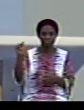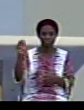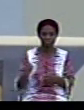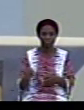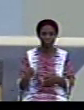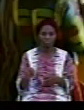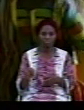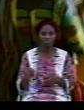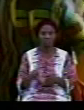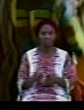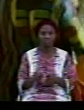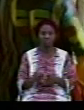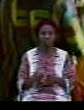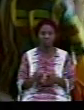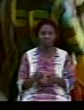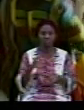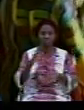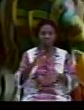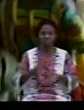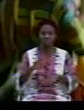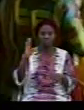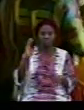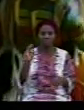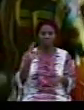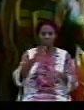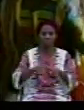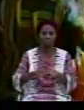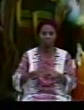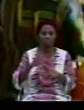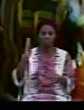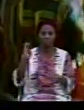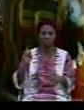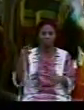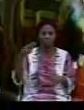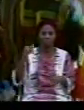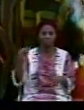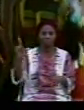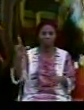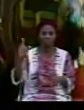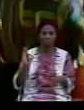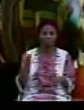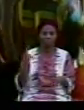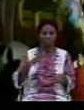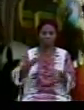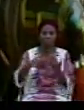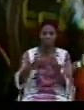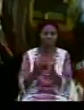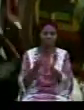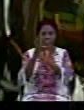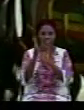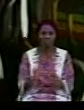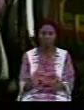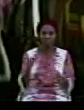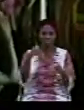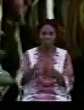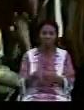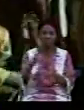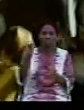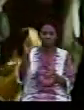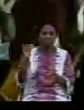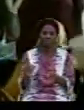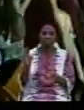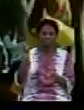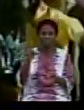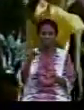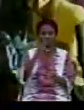especially Christians in Oyo State, you are most heartily welcome to this city. We